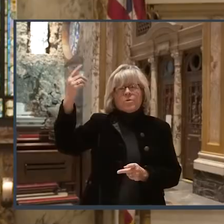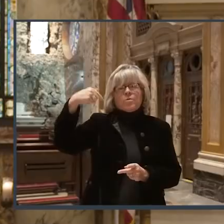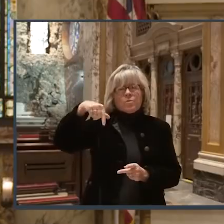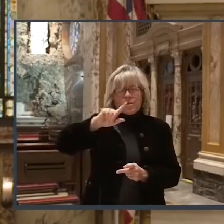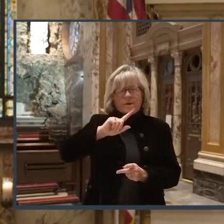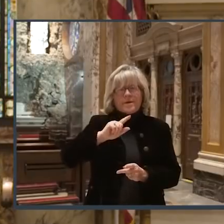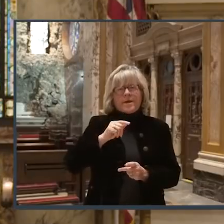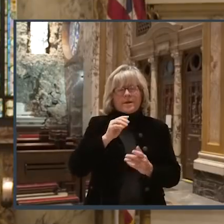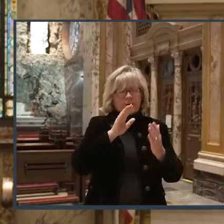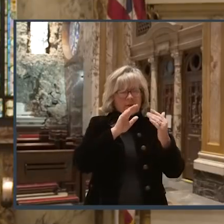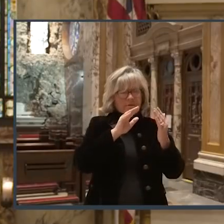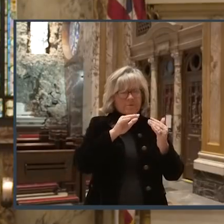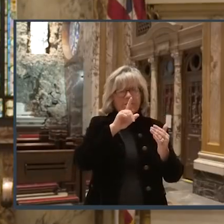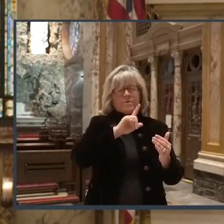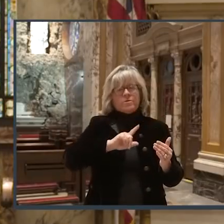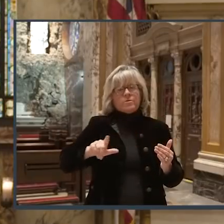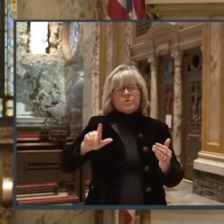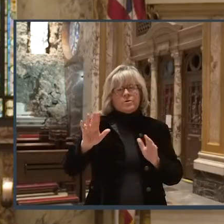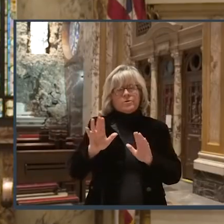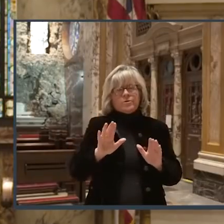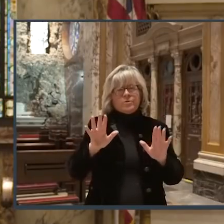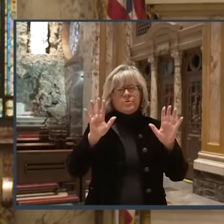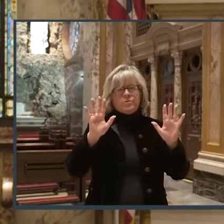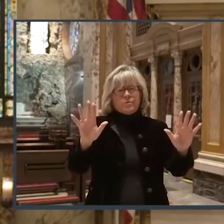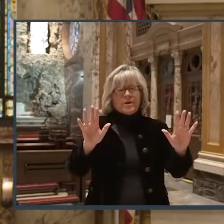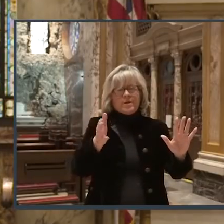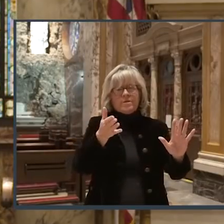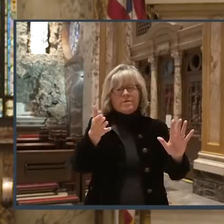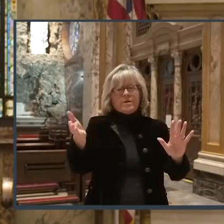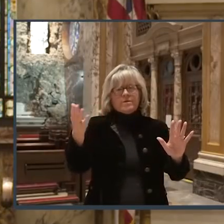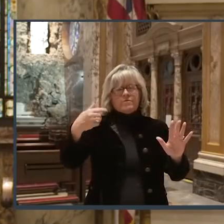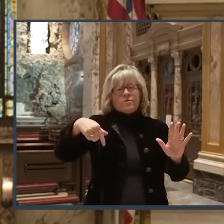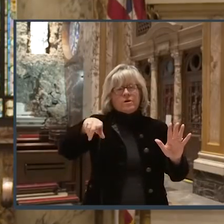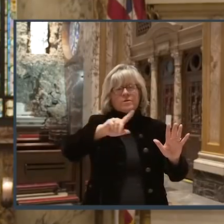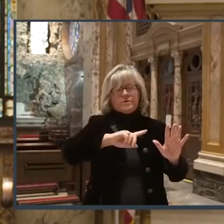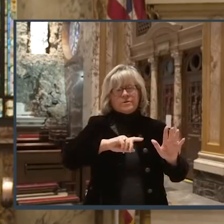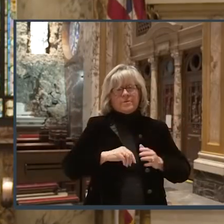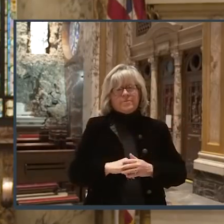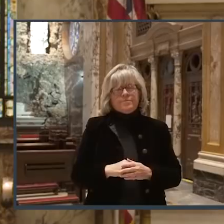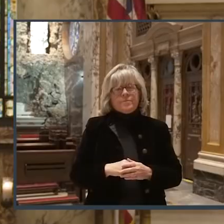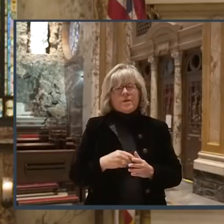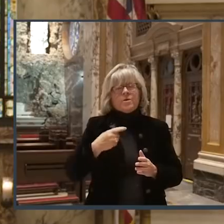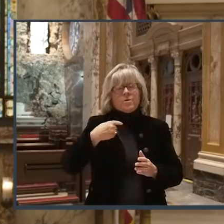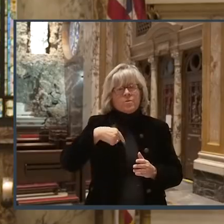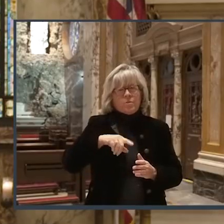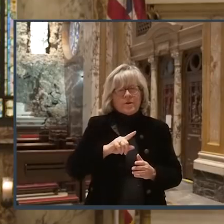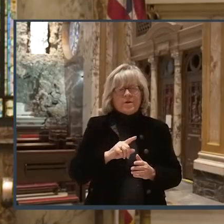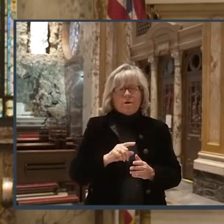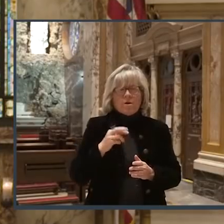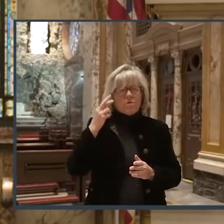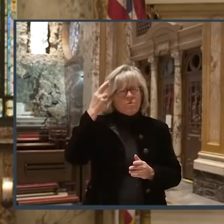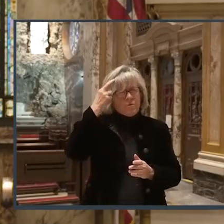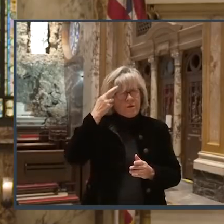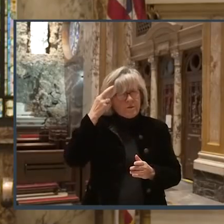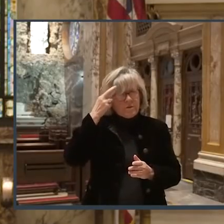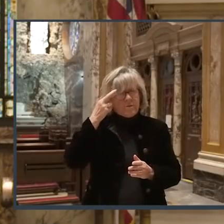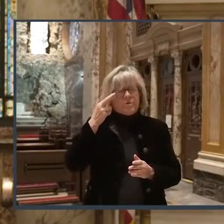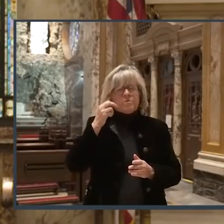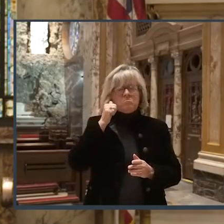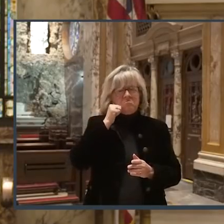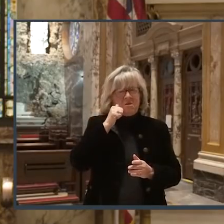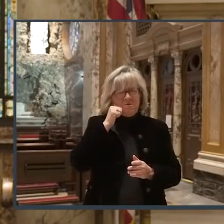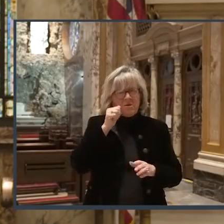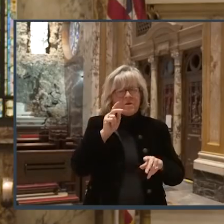Lord to do great things for us. We are rational and practical people, but